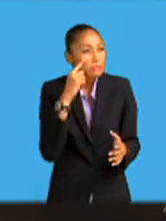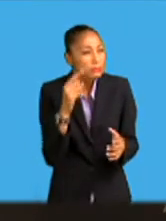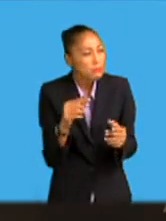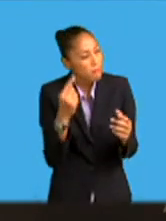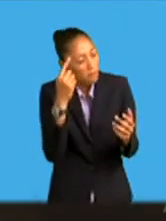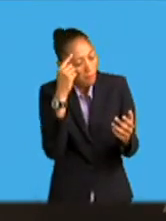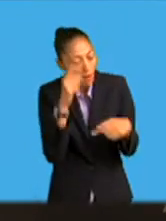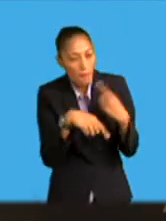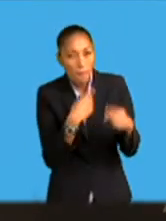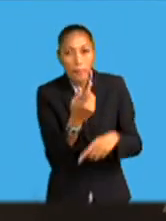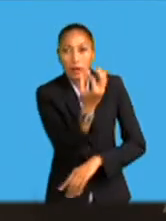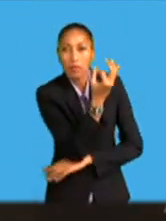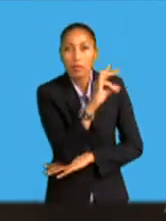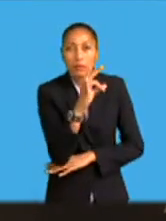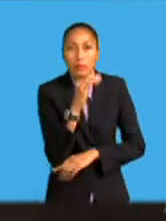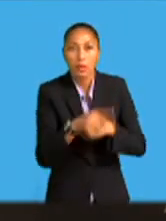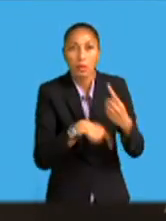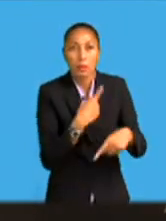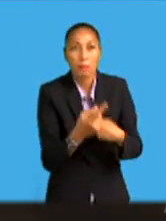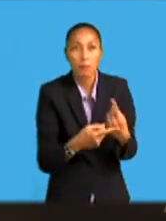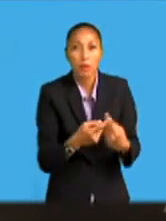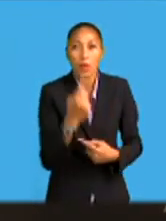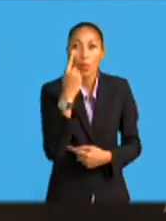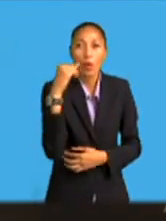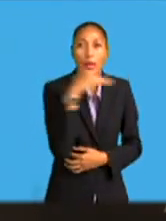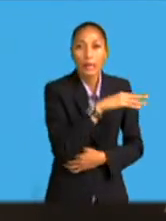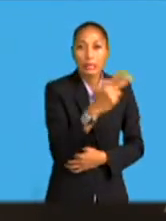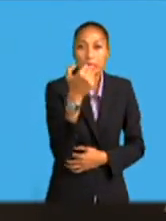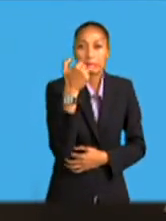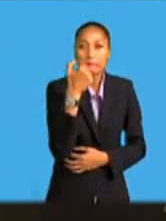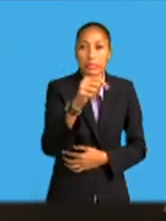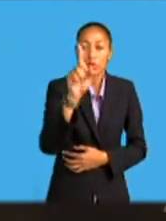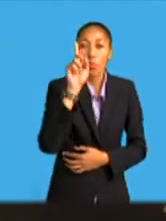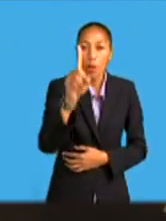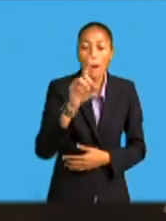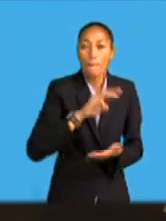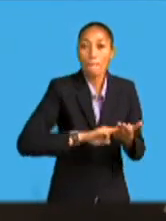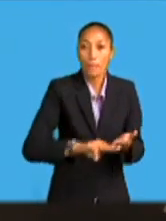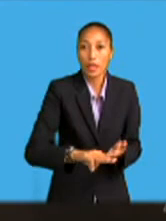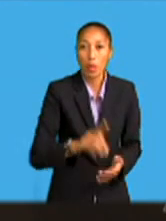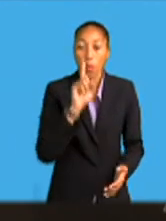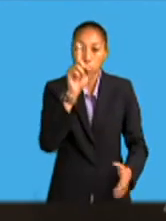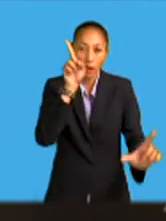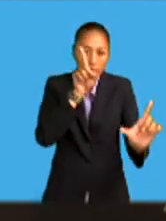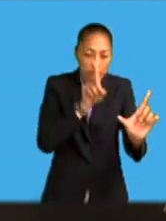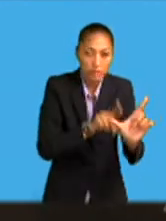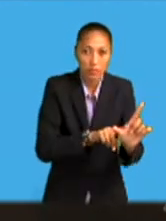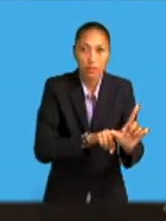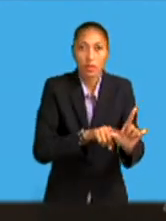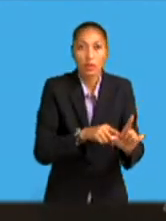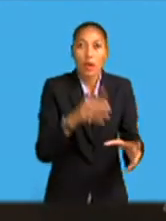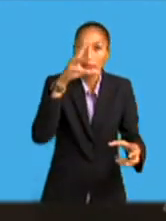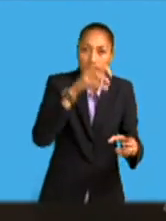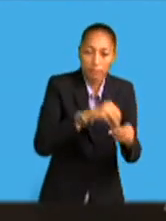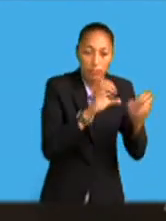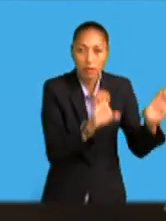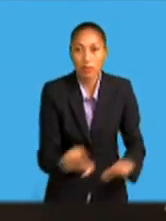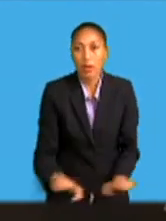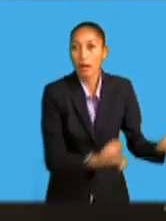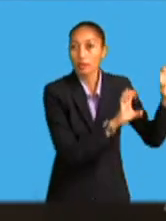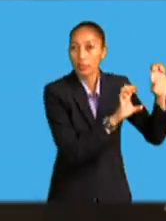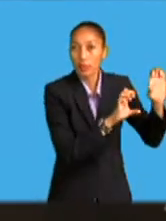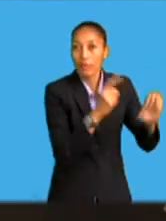forest sector will generate a total of $161 million annually, consisting of export of $115